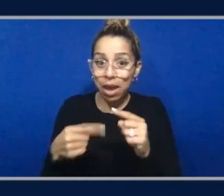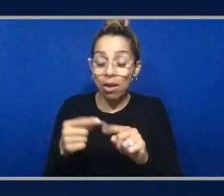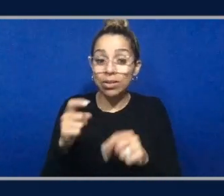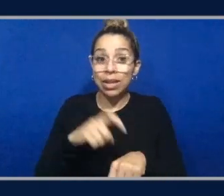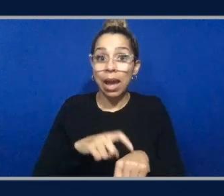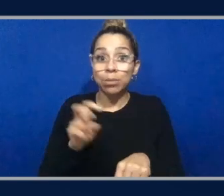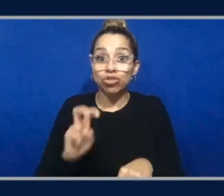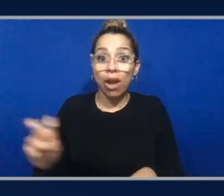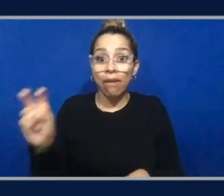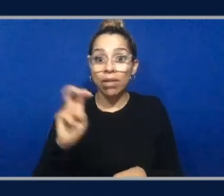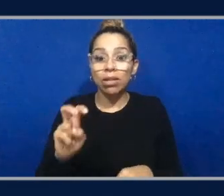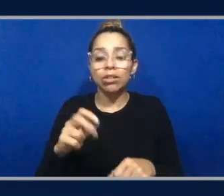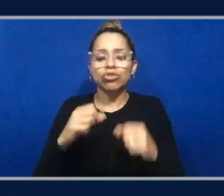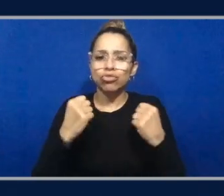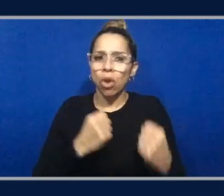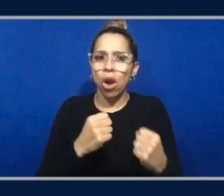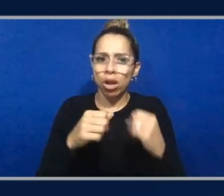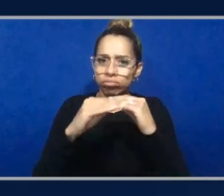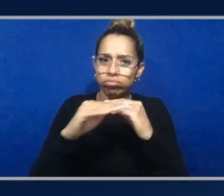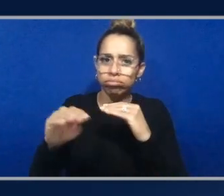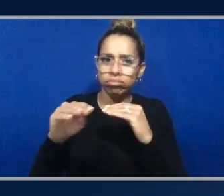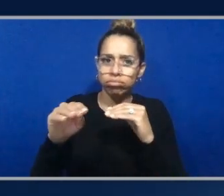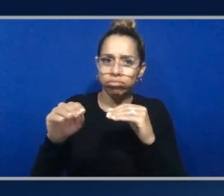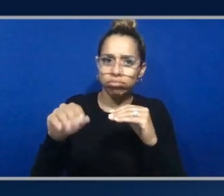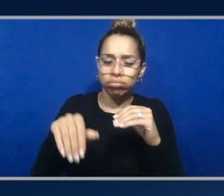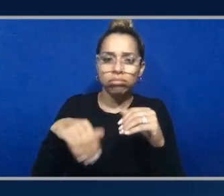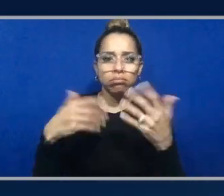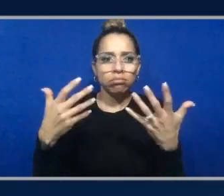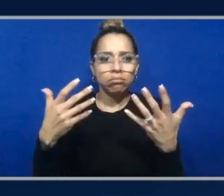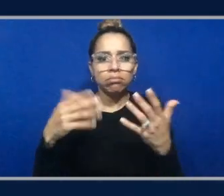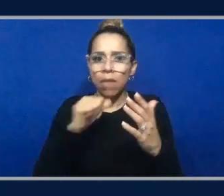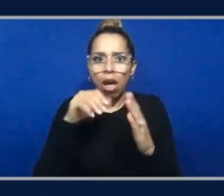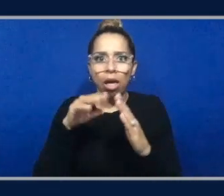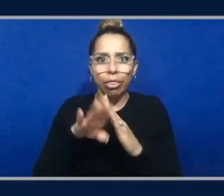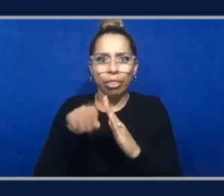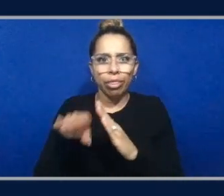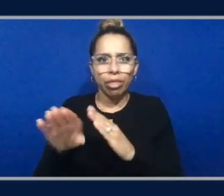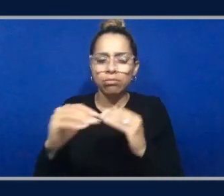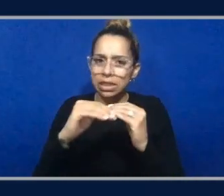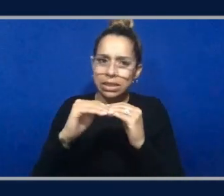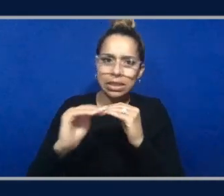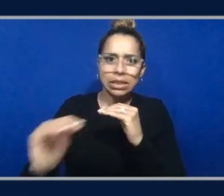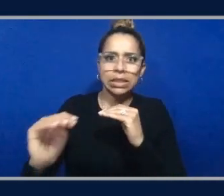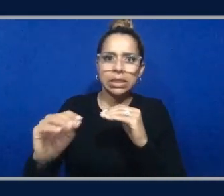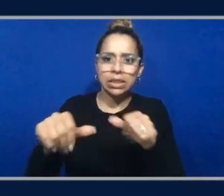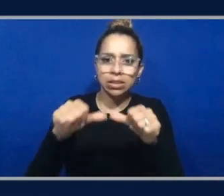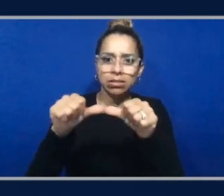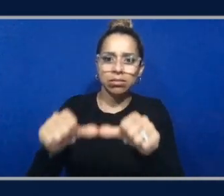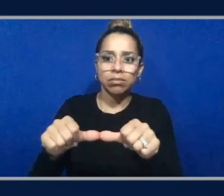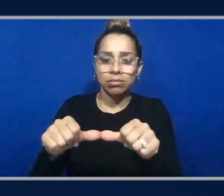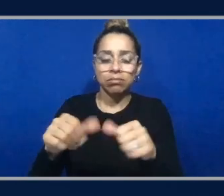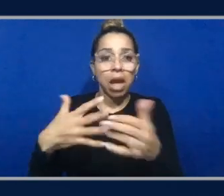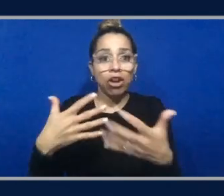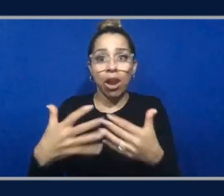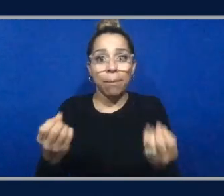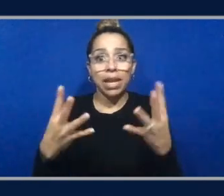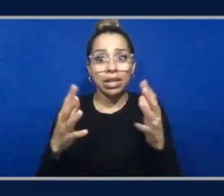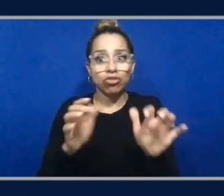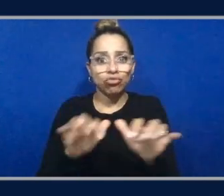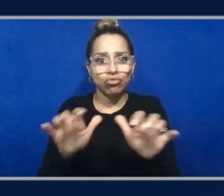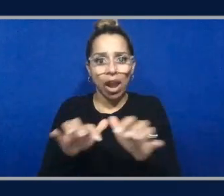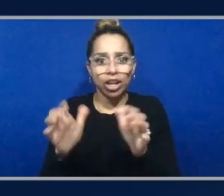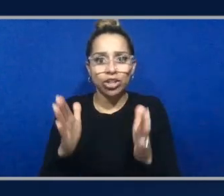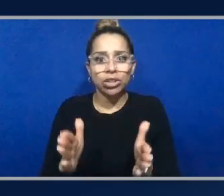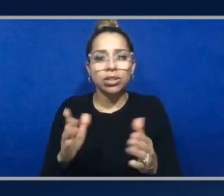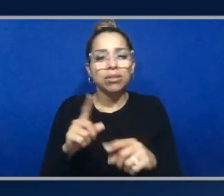strong consistency in case of multiple writers. But over the course of time, you end up accumulating a lot of snapshots, which you may not